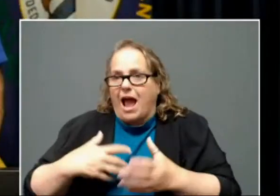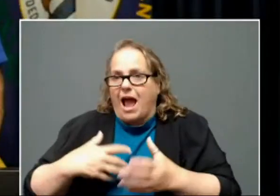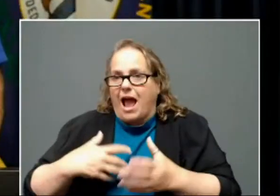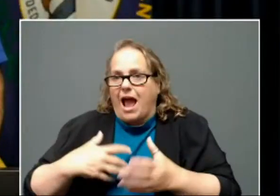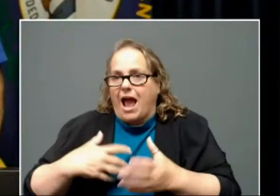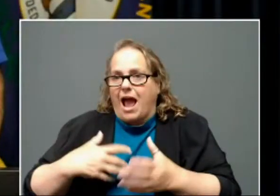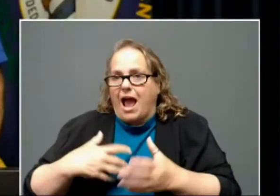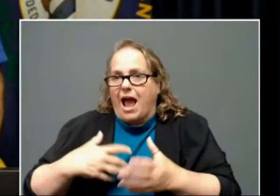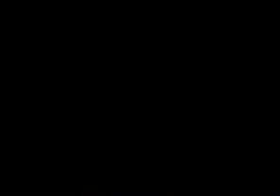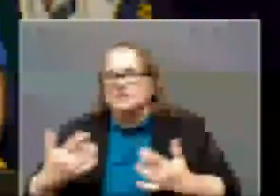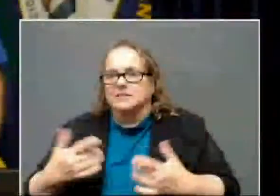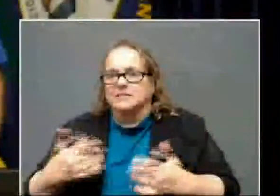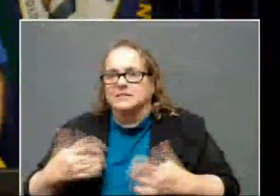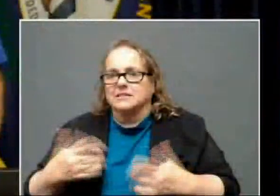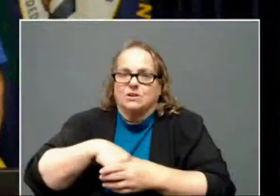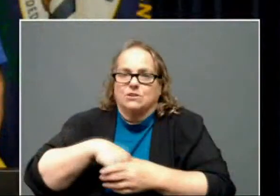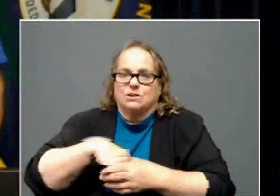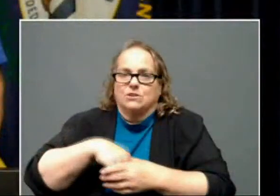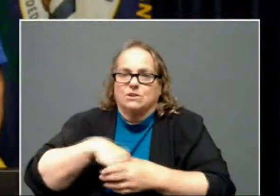We've been